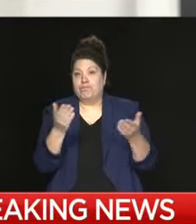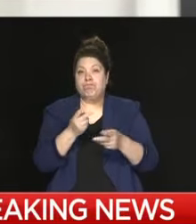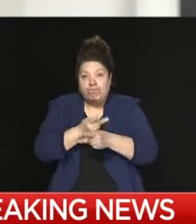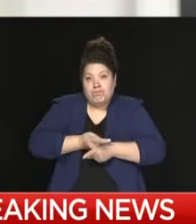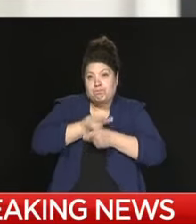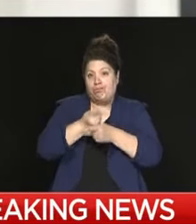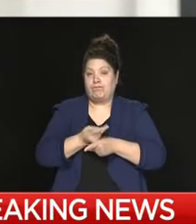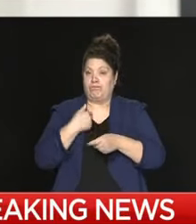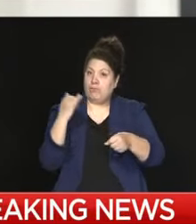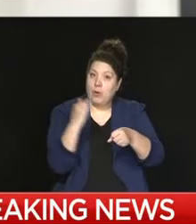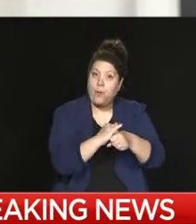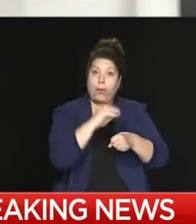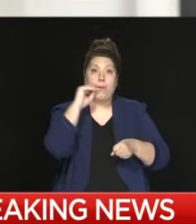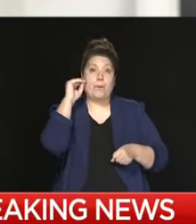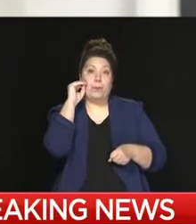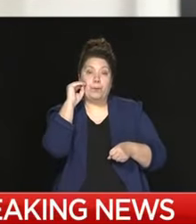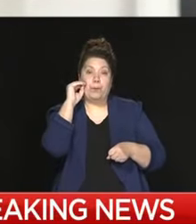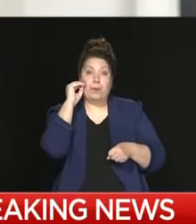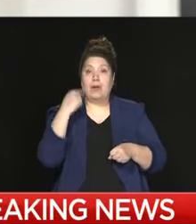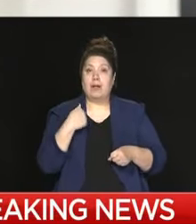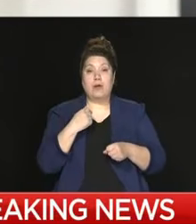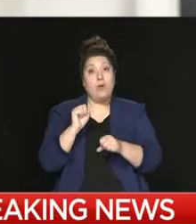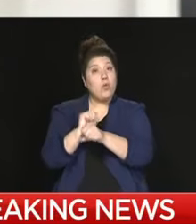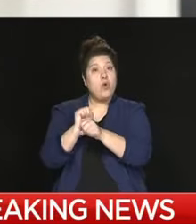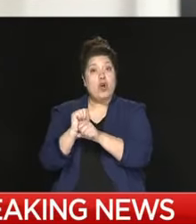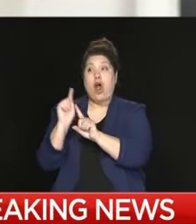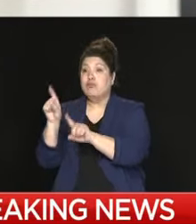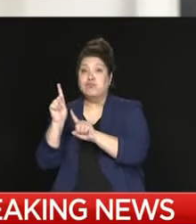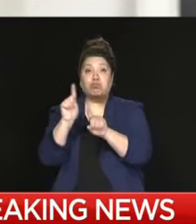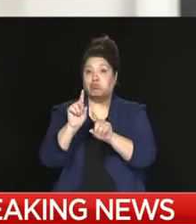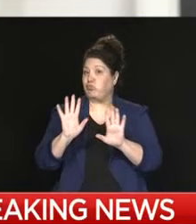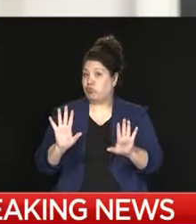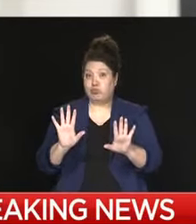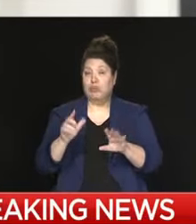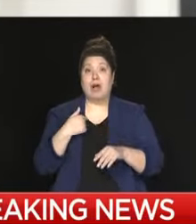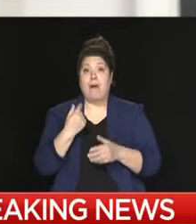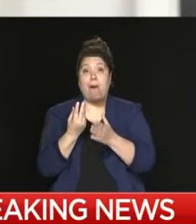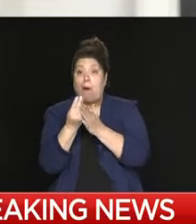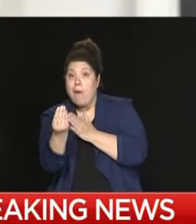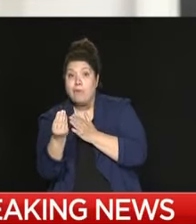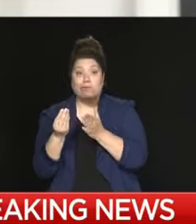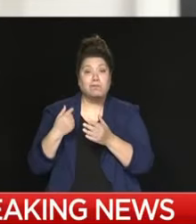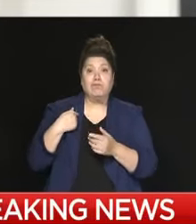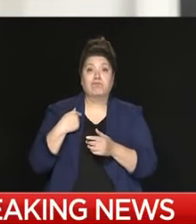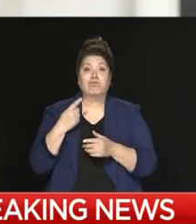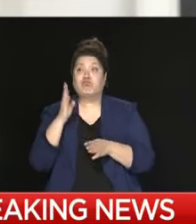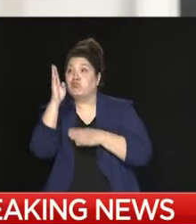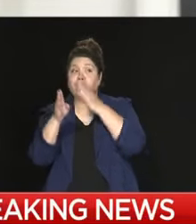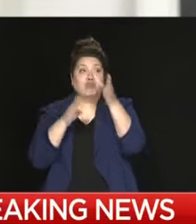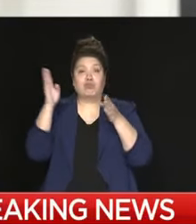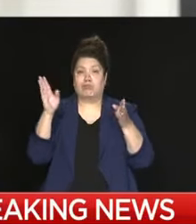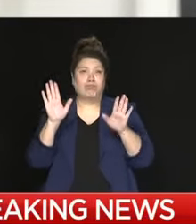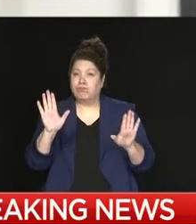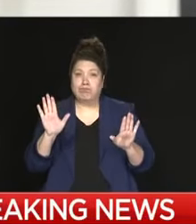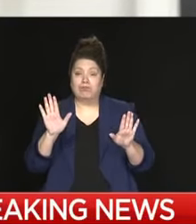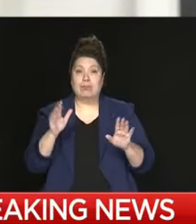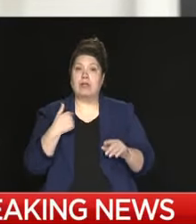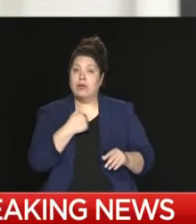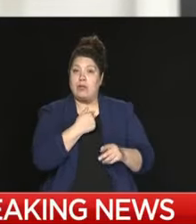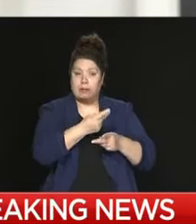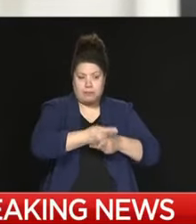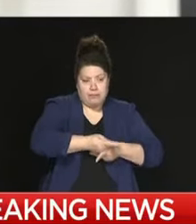about staying home, about not working unless it's essential, about not going out unless it's essential, to both